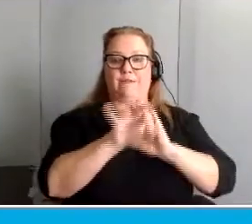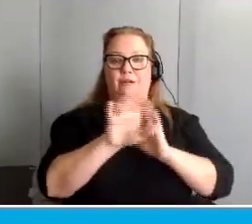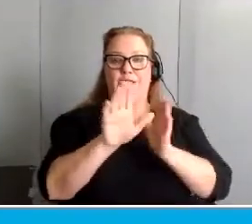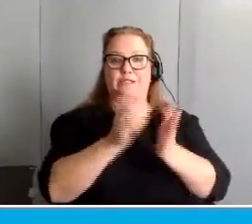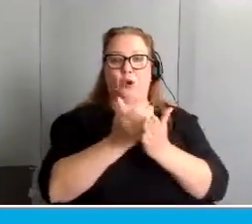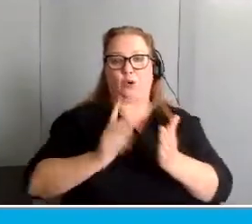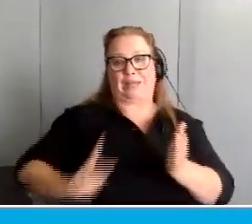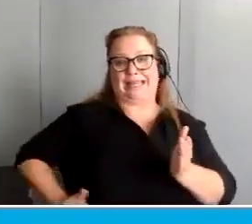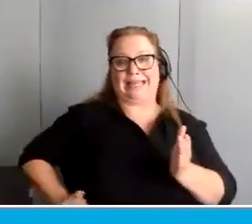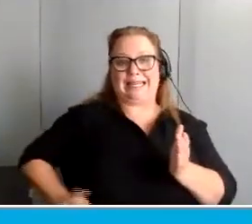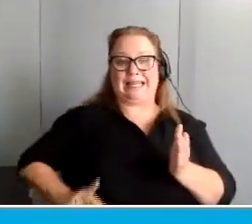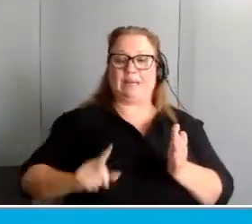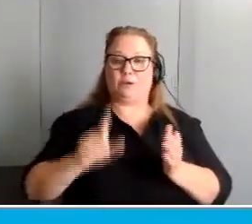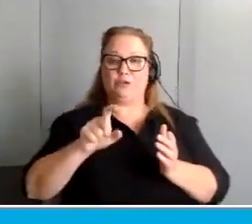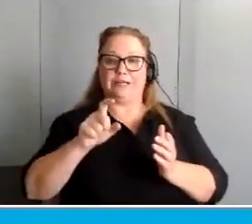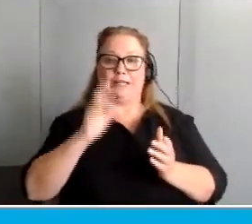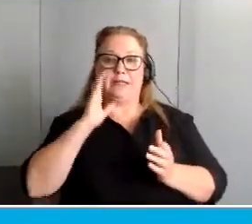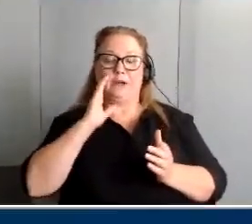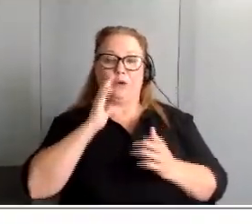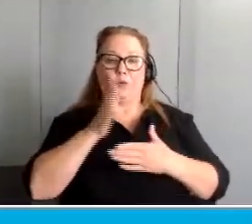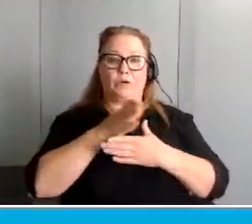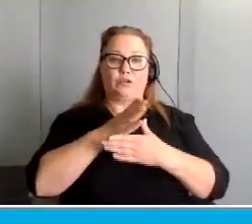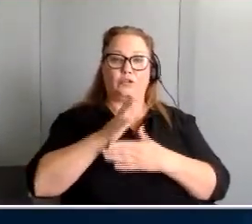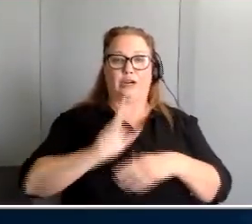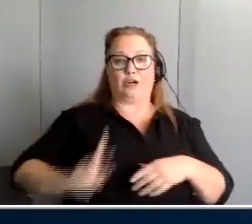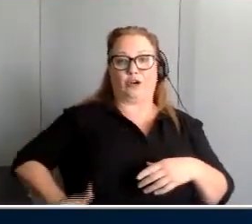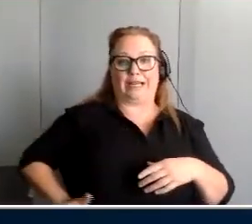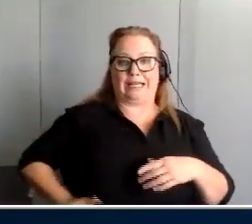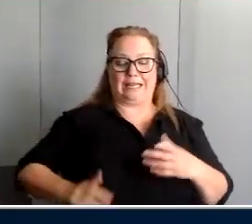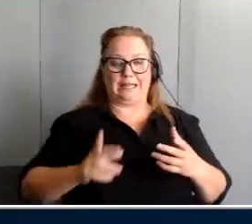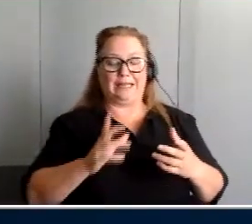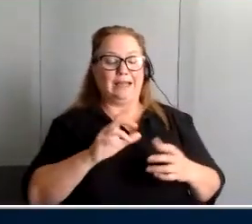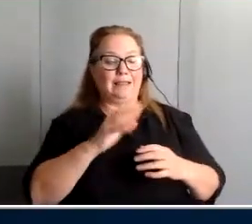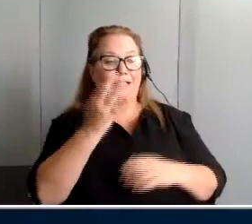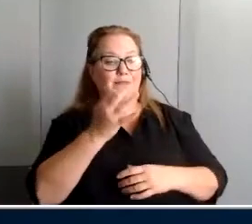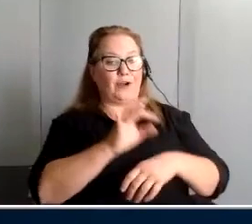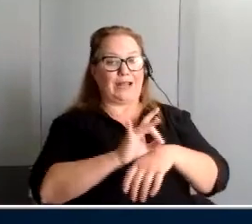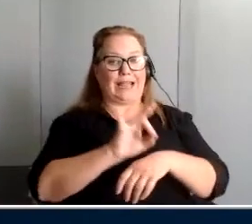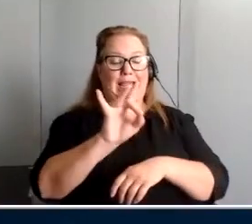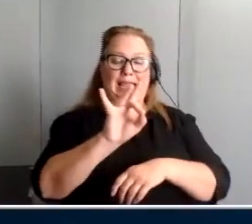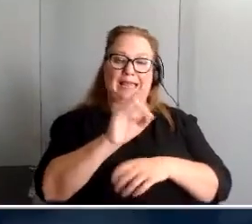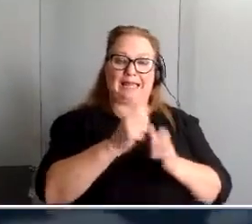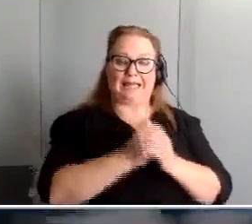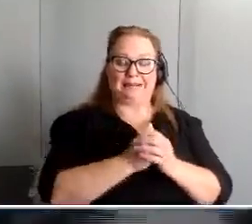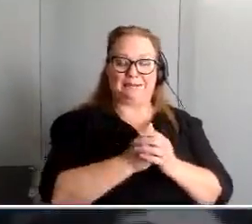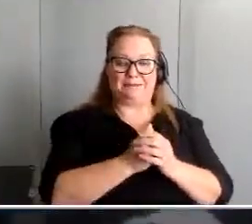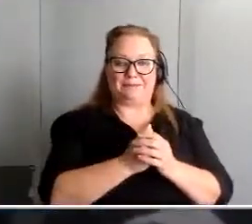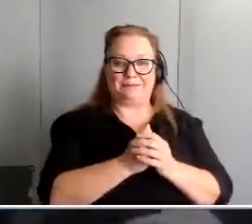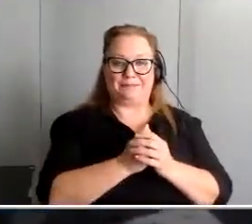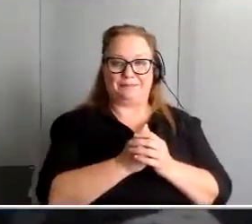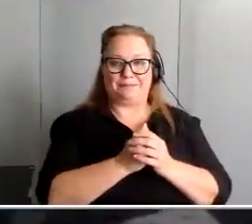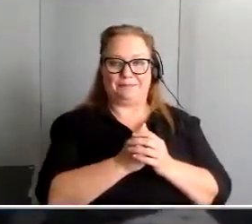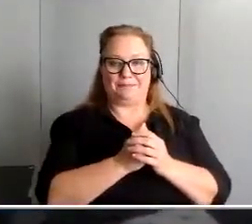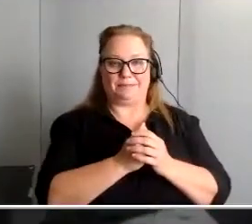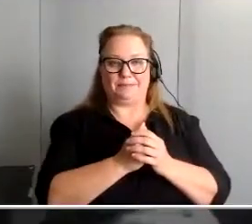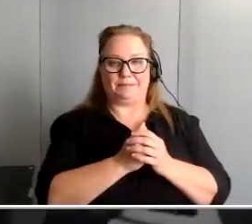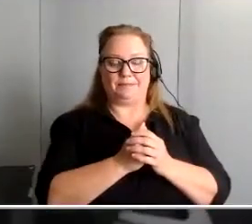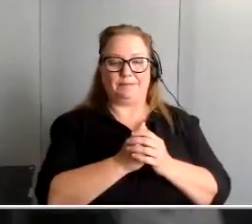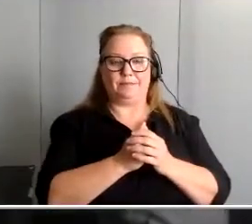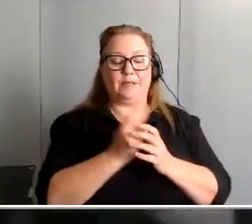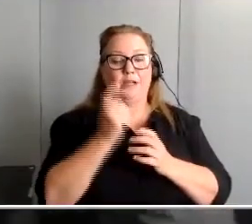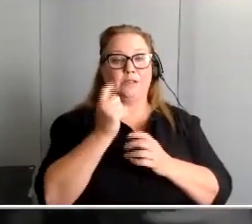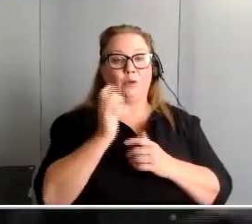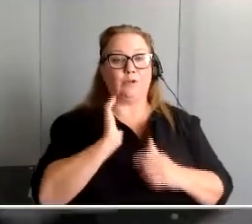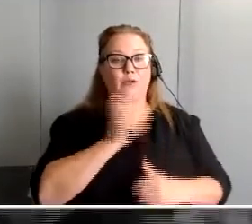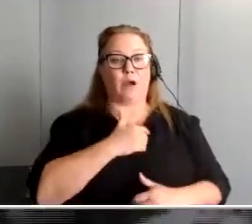to know if you too want to share your spare. That's Friday at 8 on the Morning Medical Update. Subscribe to our Morning